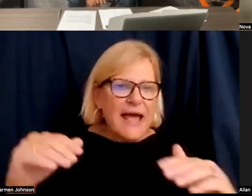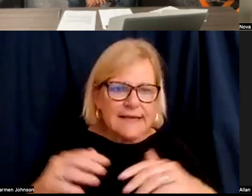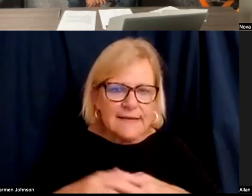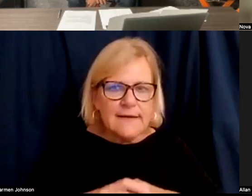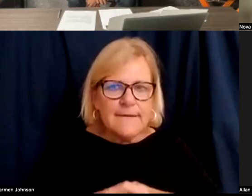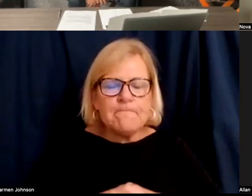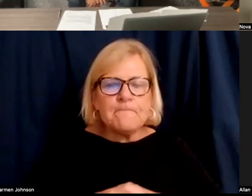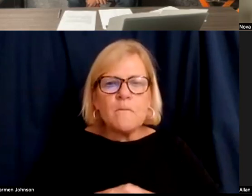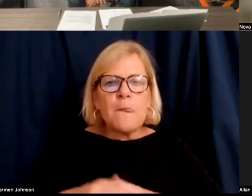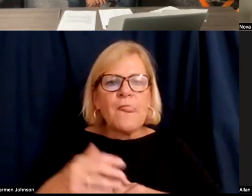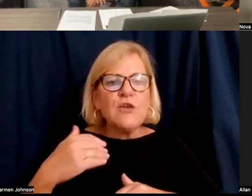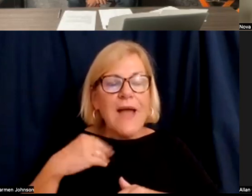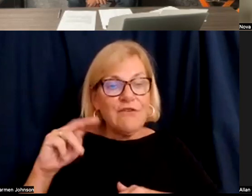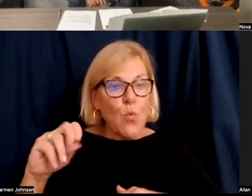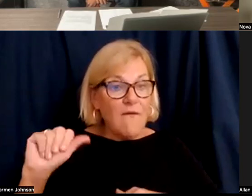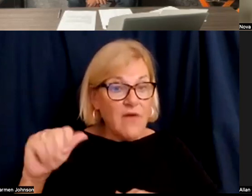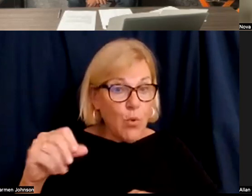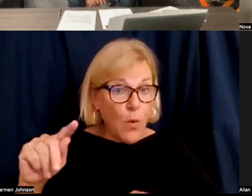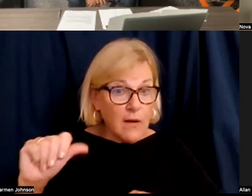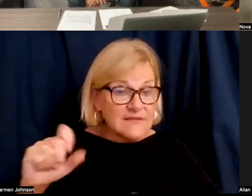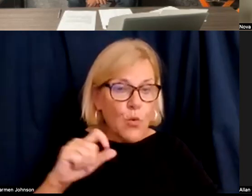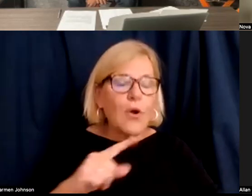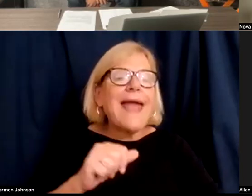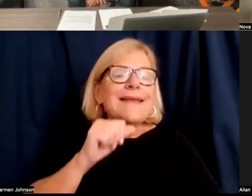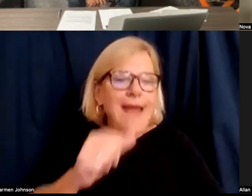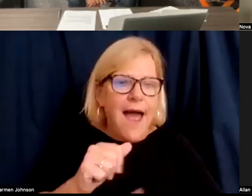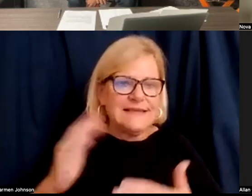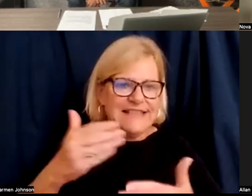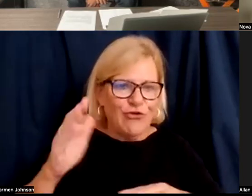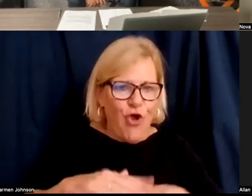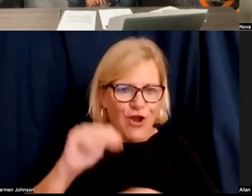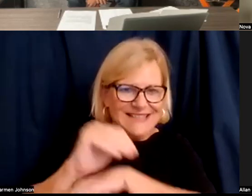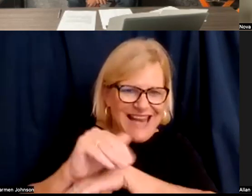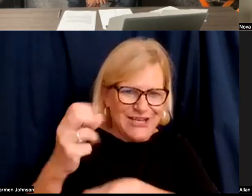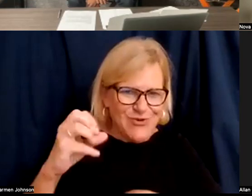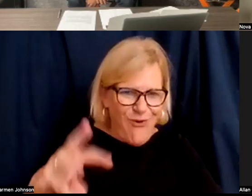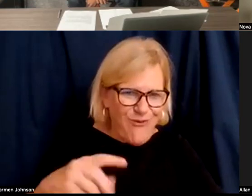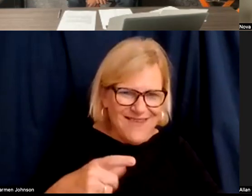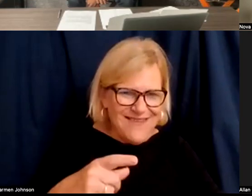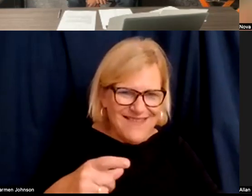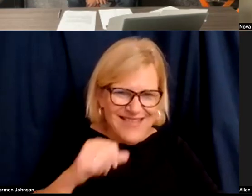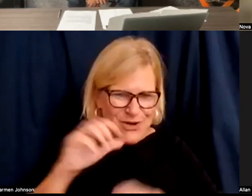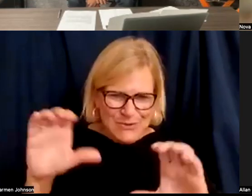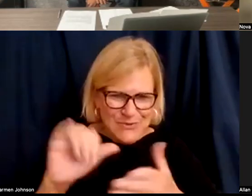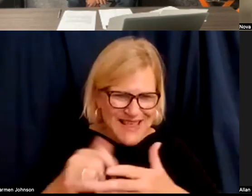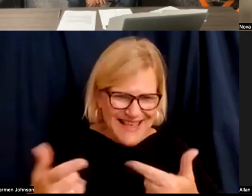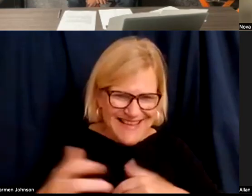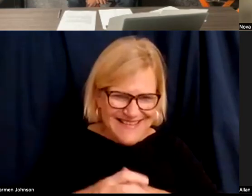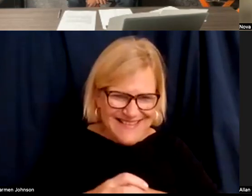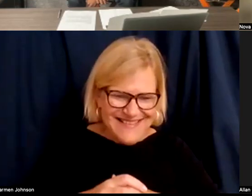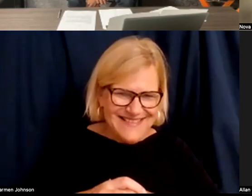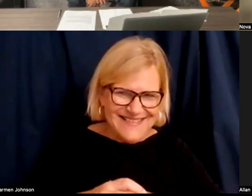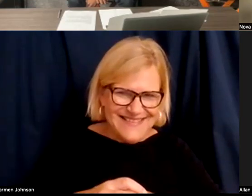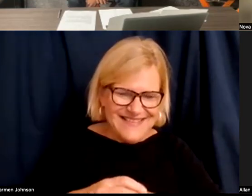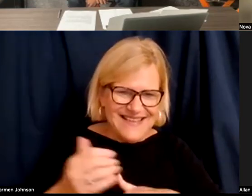to have the Nova Portals or a non-singer on a Tonight Show. Like that's just not done anymore, done as much